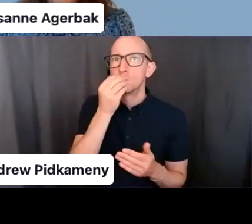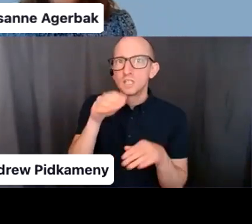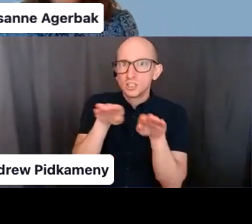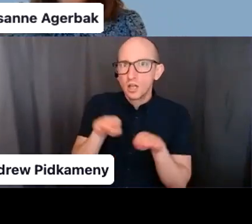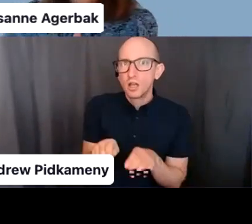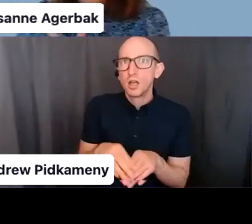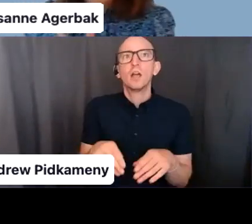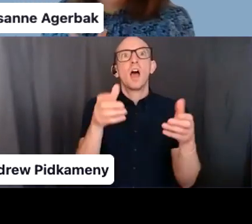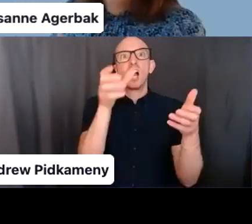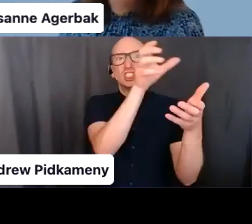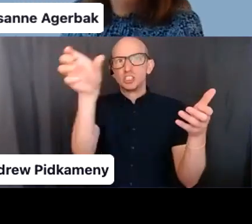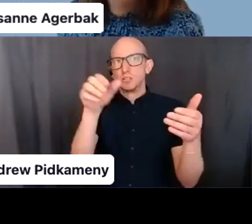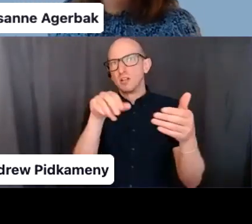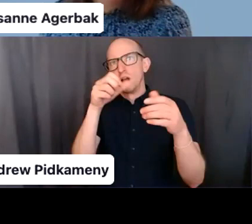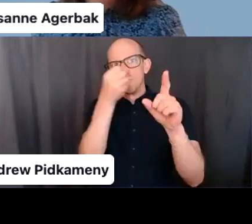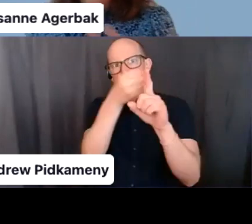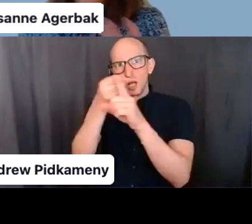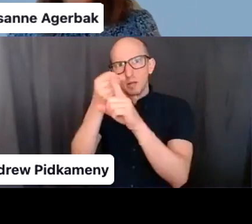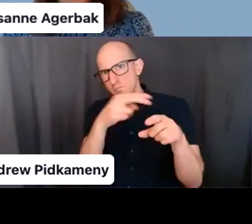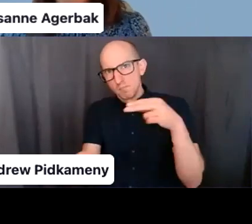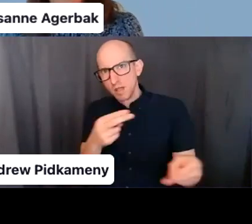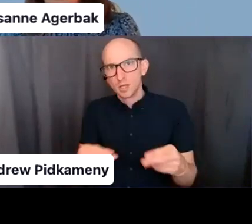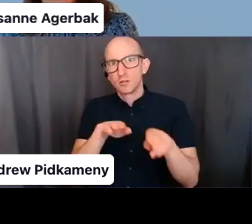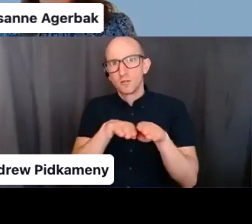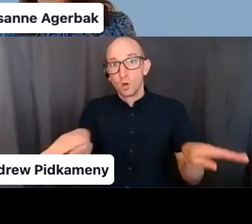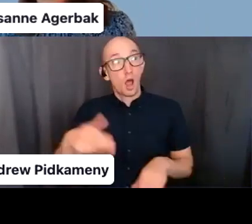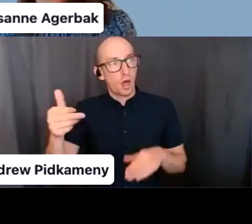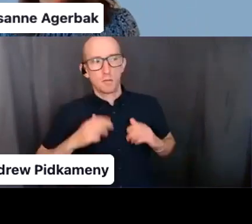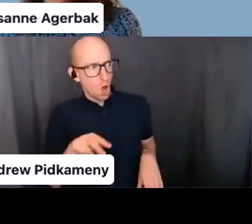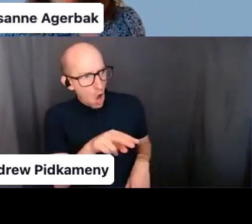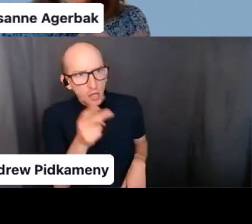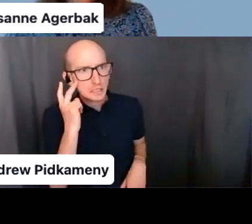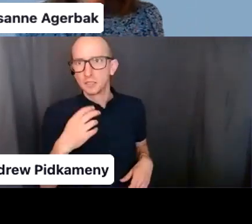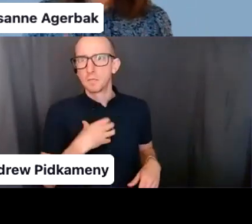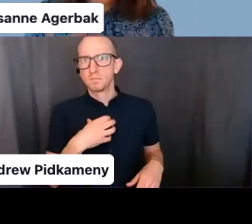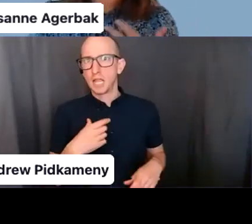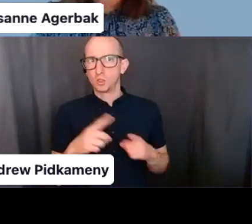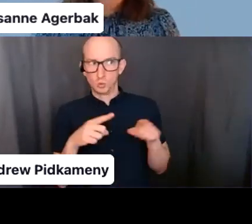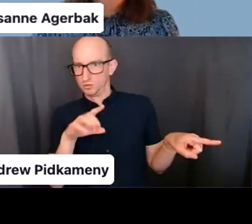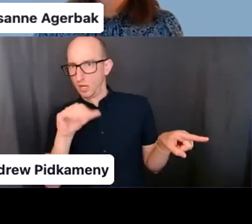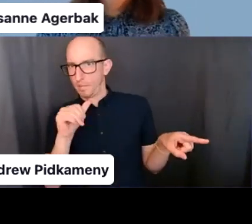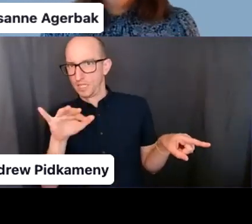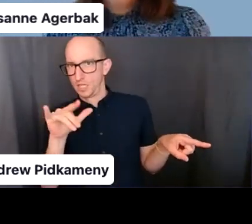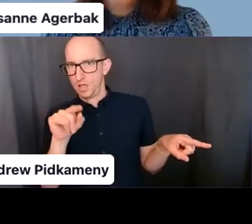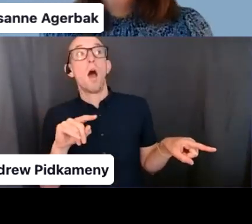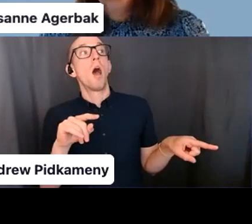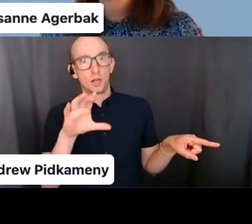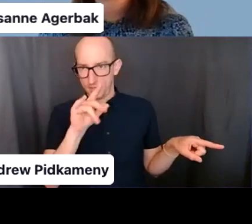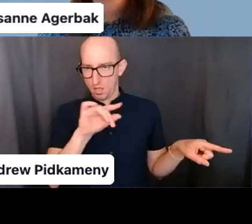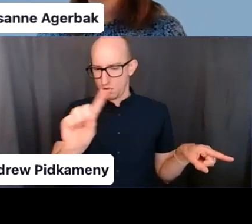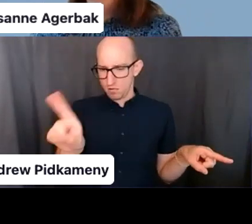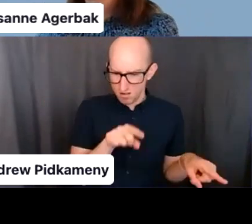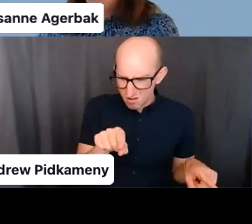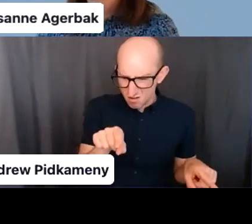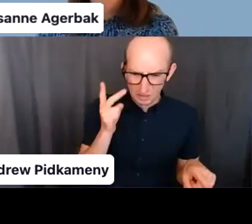floor. Another customer has seen this and complained about it to Camille, who then comes and sees the